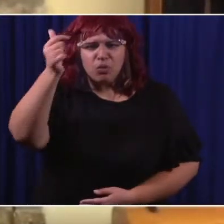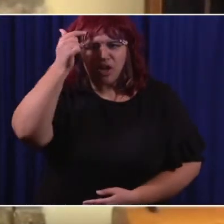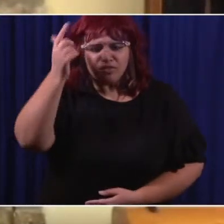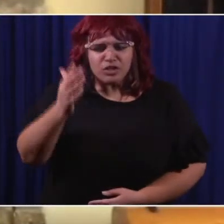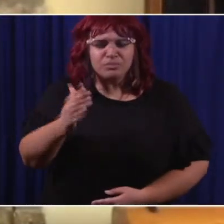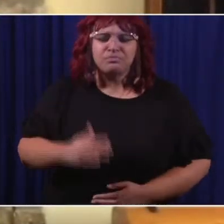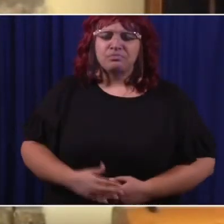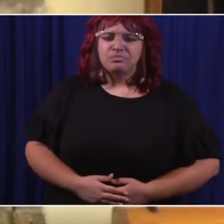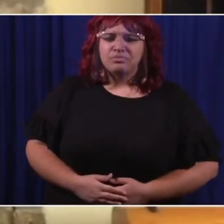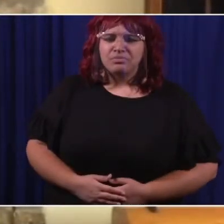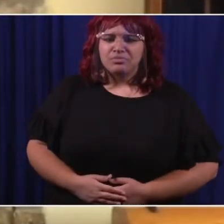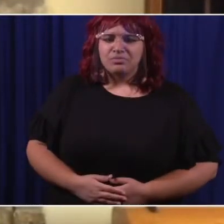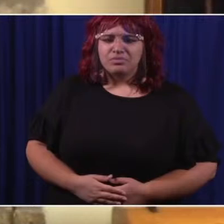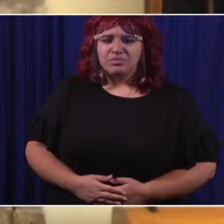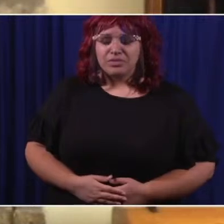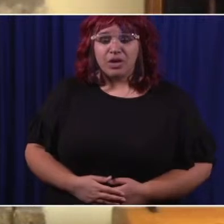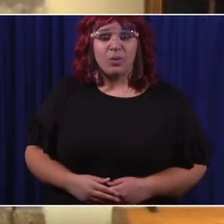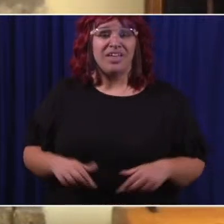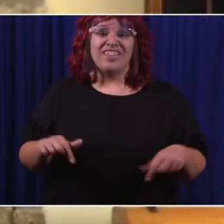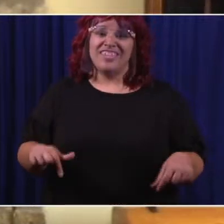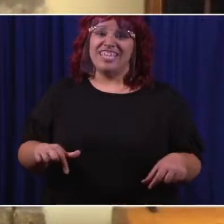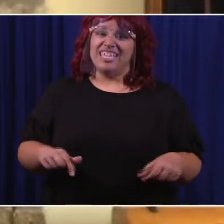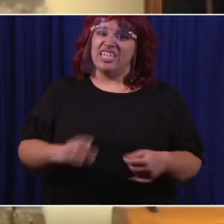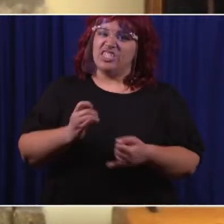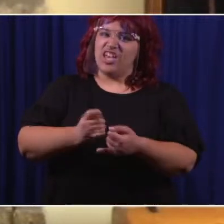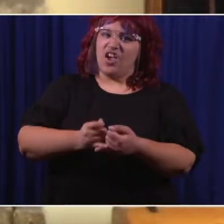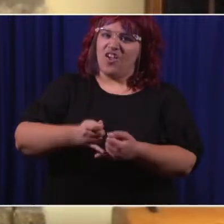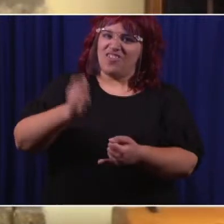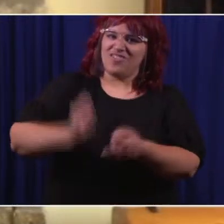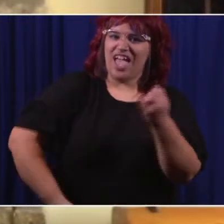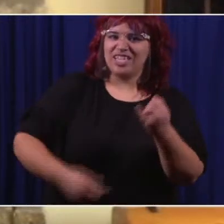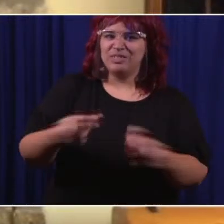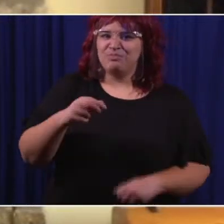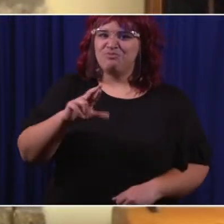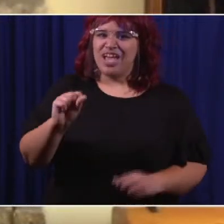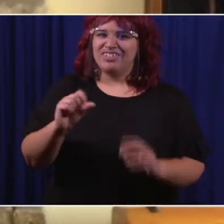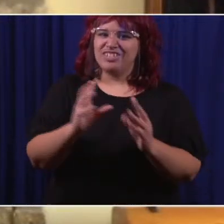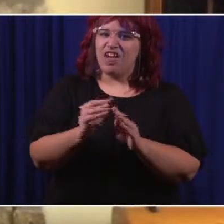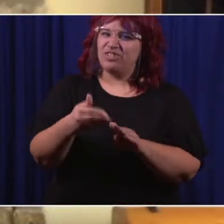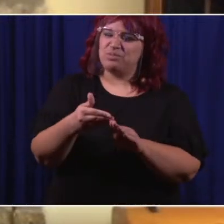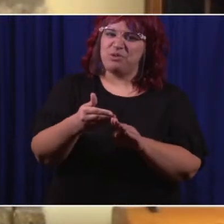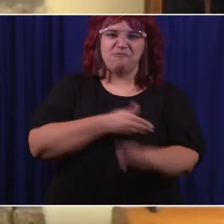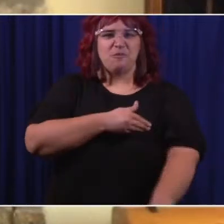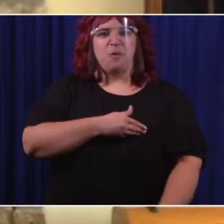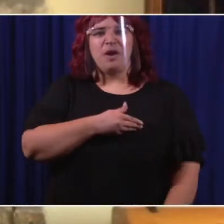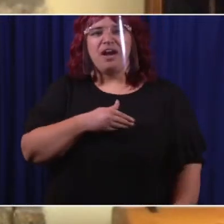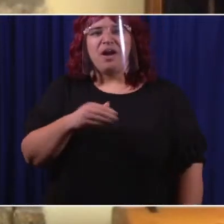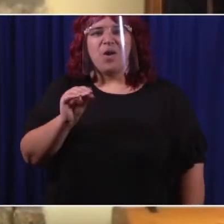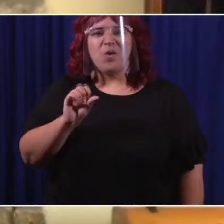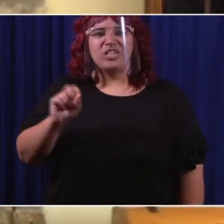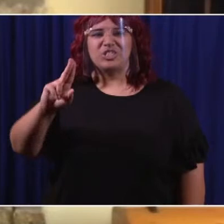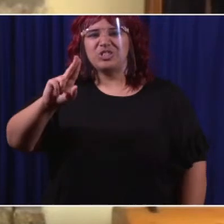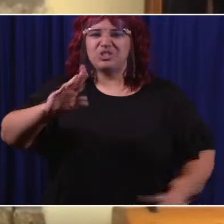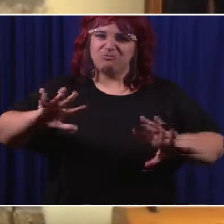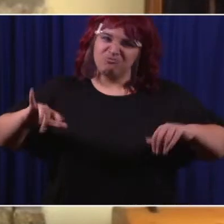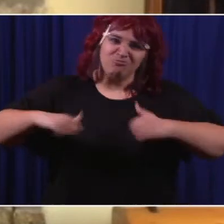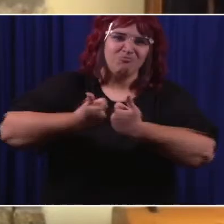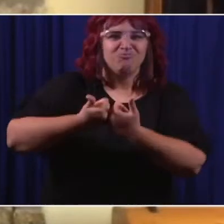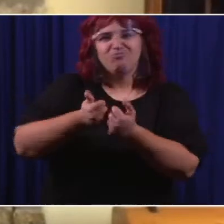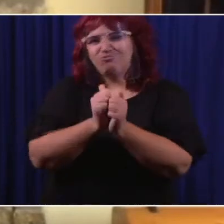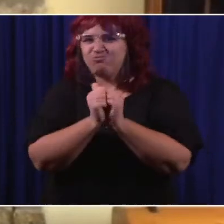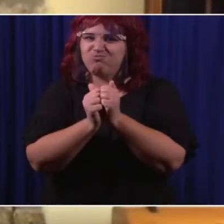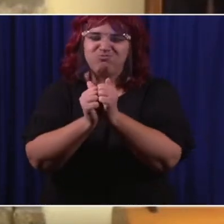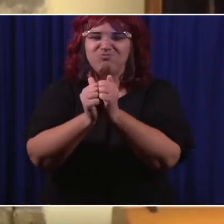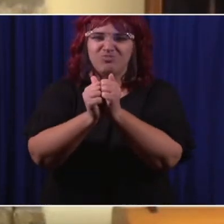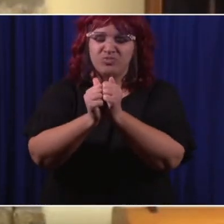time that we'll get to talk to you before the Buckeyes return to play. The university is advising fans against large gatherings